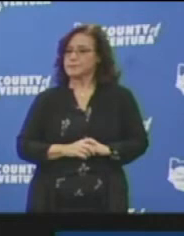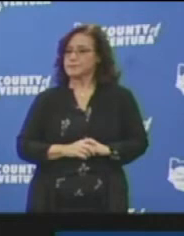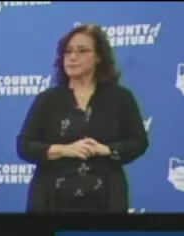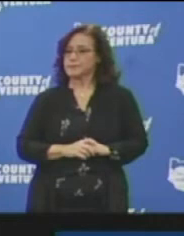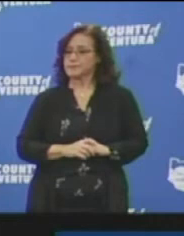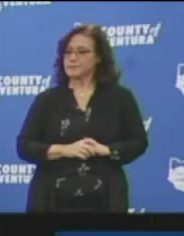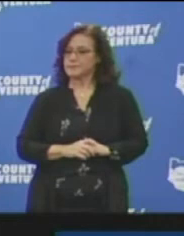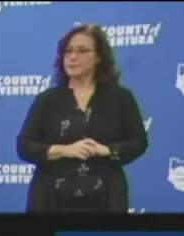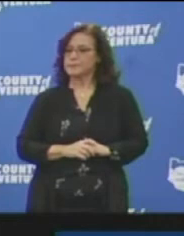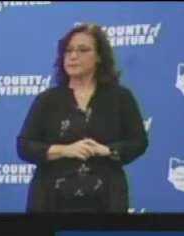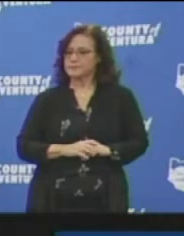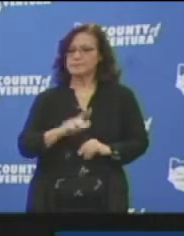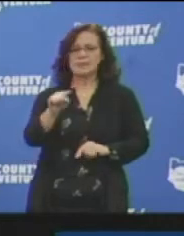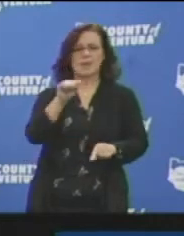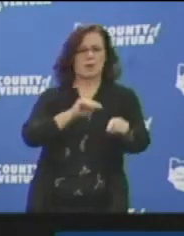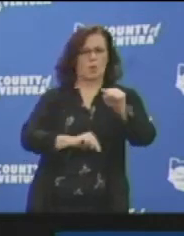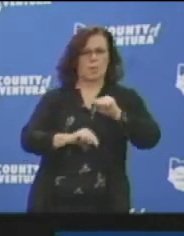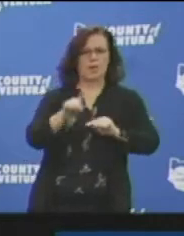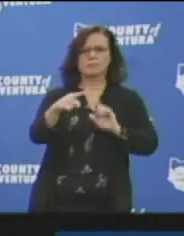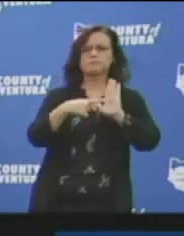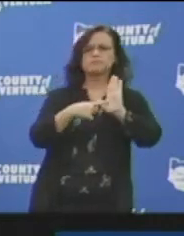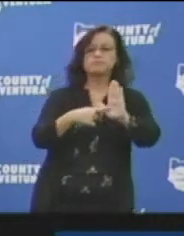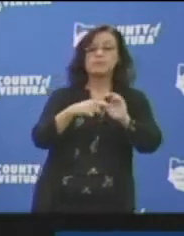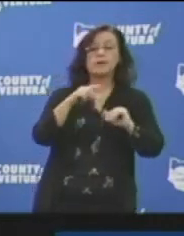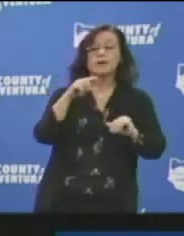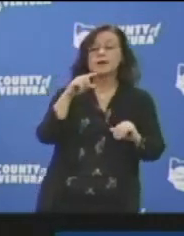the case fatality,